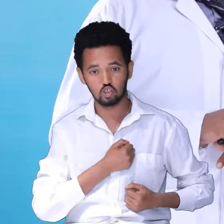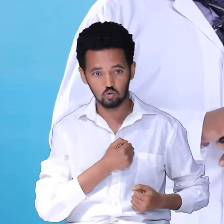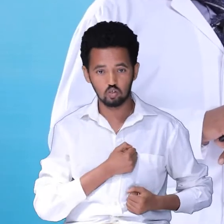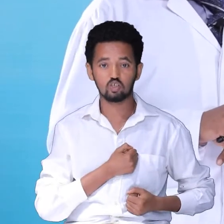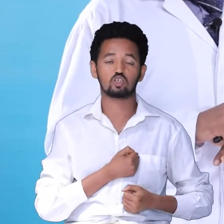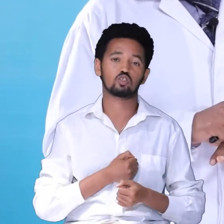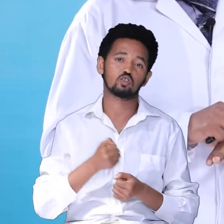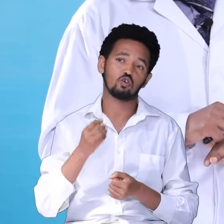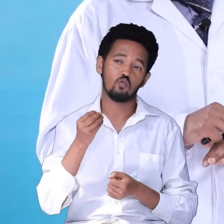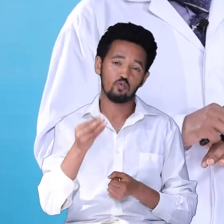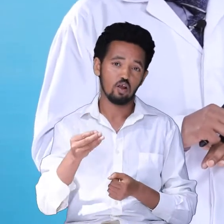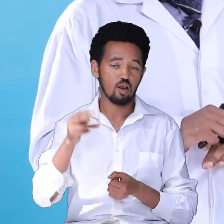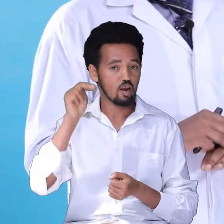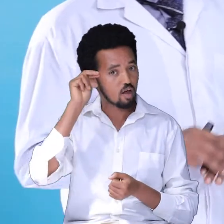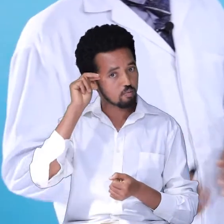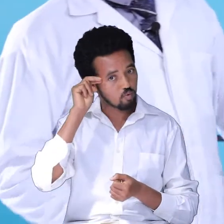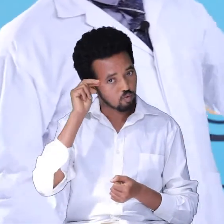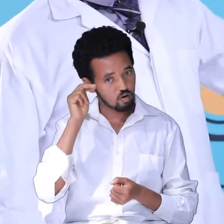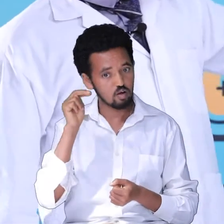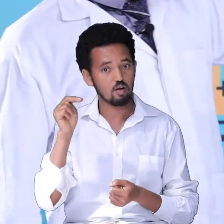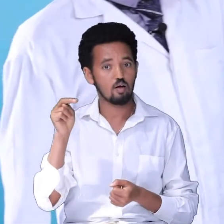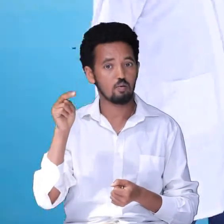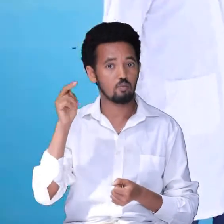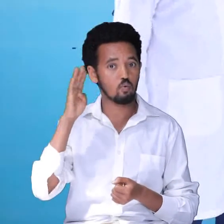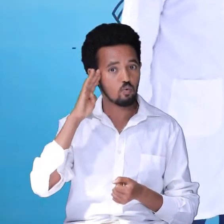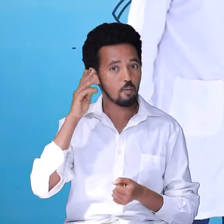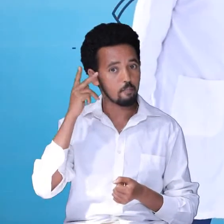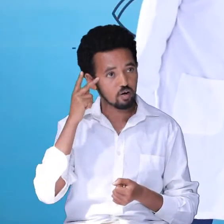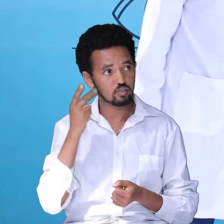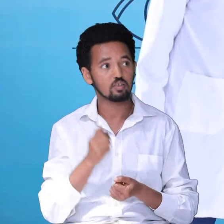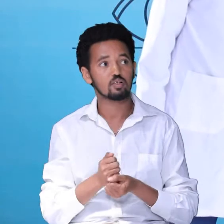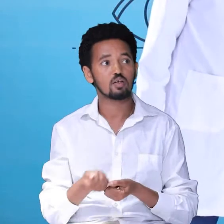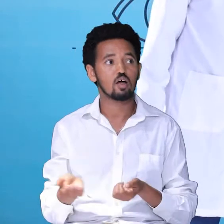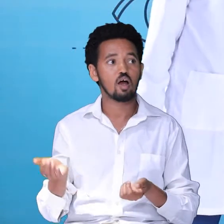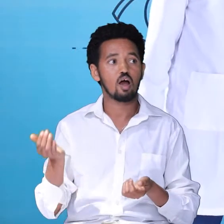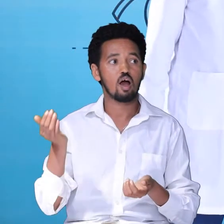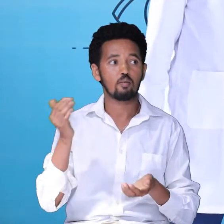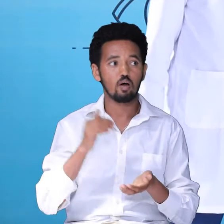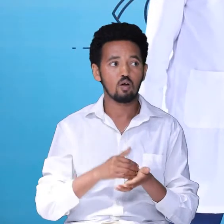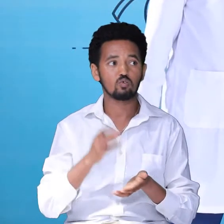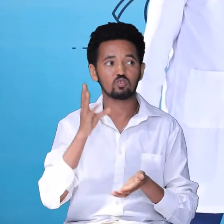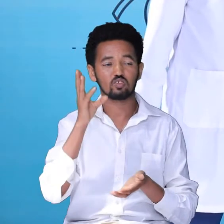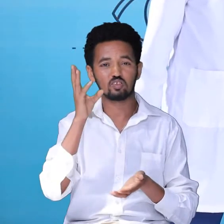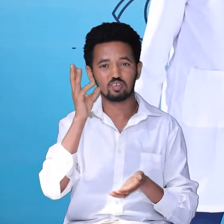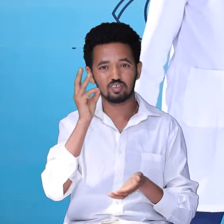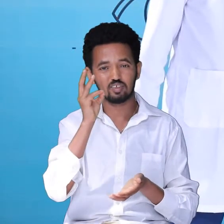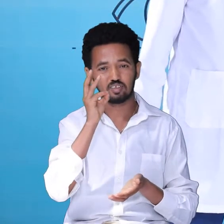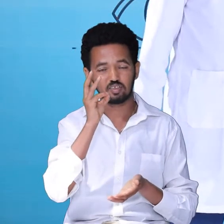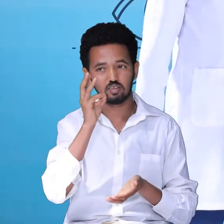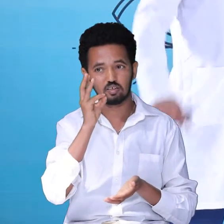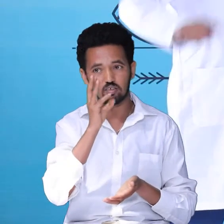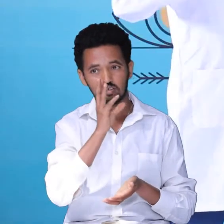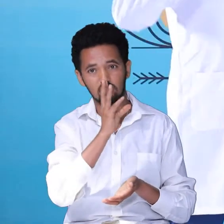of Napoleon Bonaparte, about 600,000 men, my Hindu